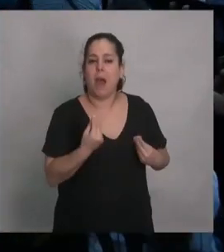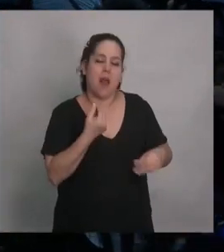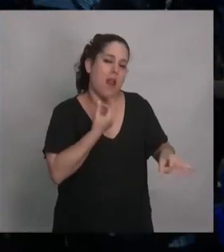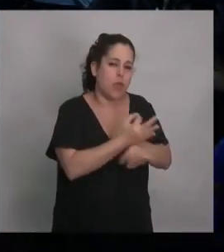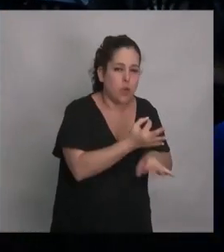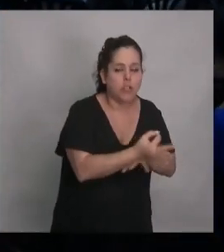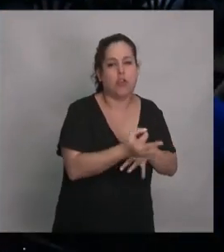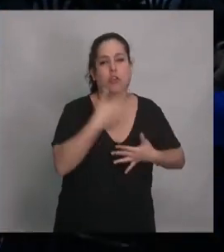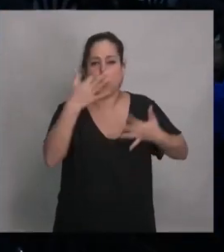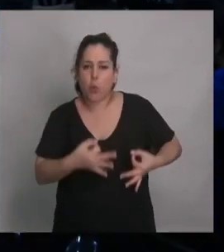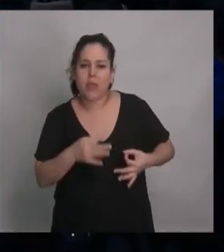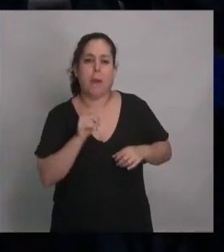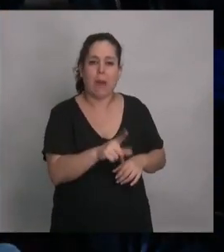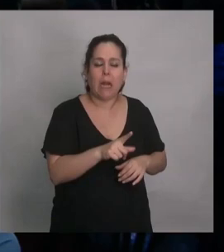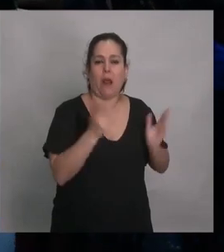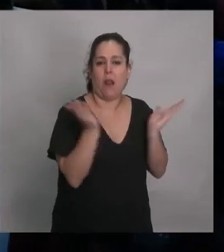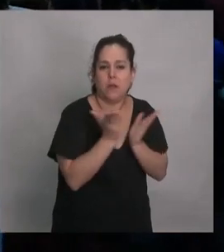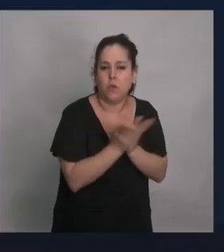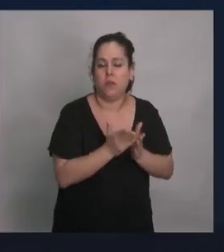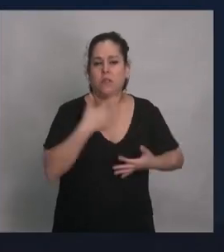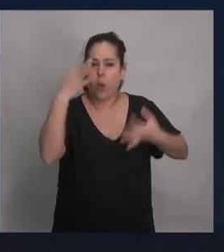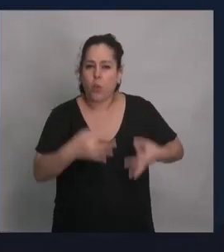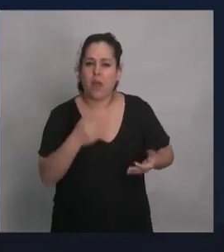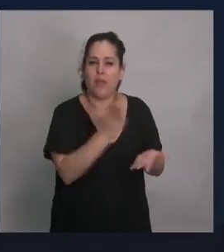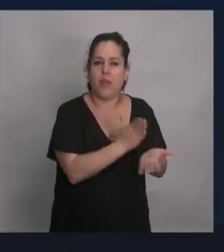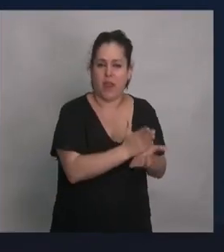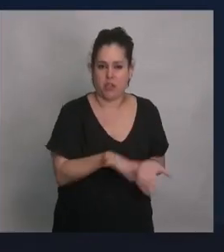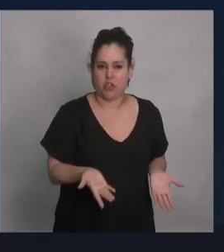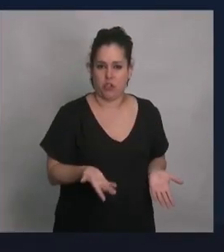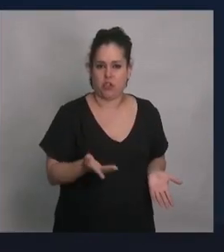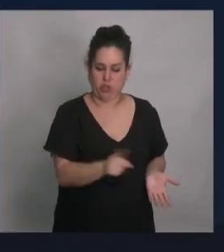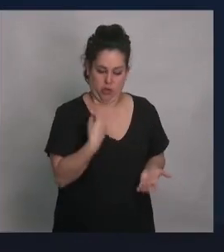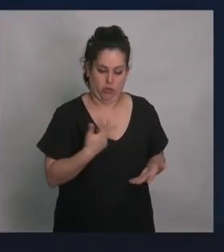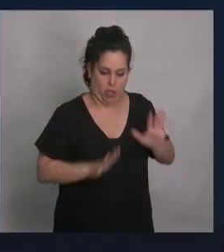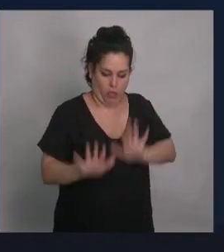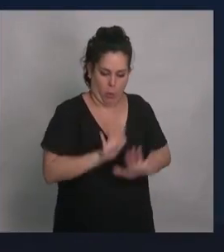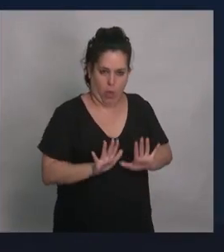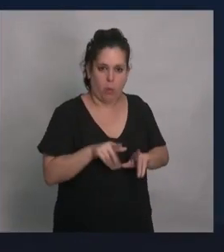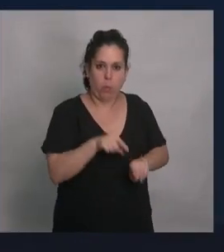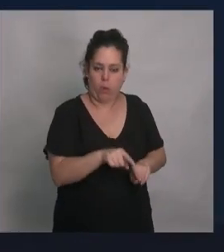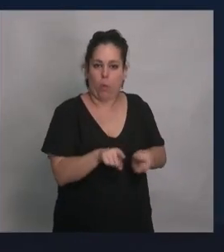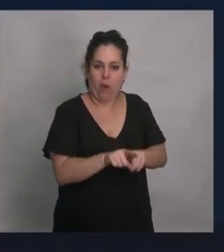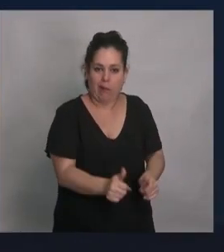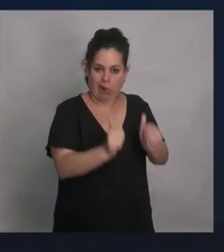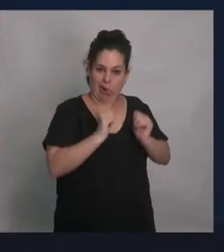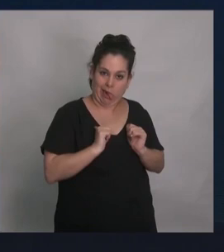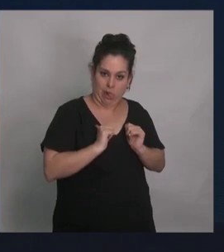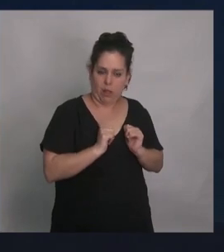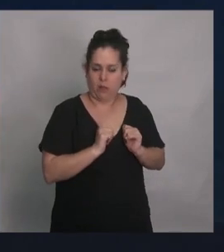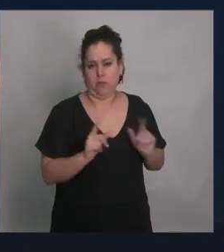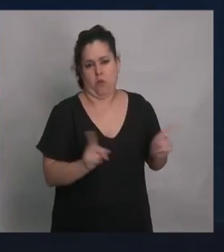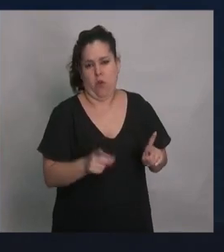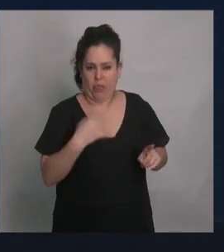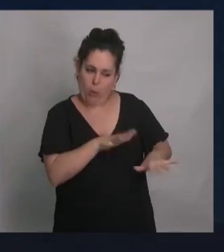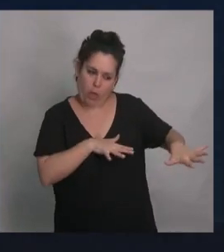health. Security in rights. So, the time is of sectarianism, because it is a of a democratic